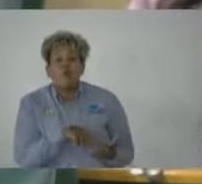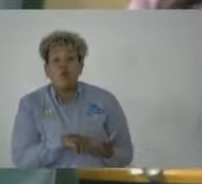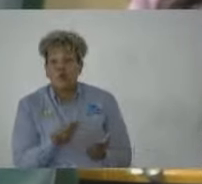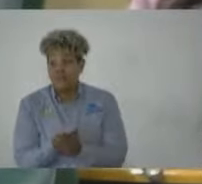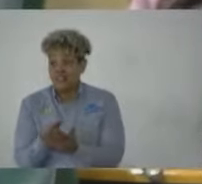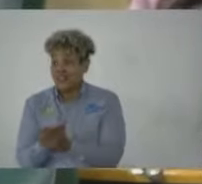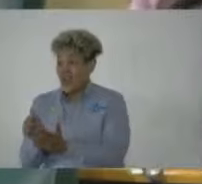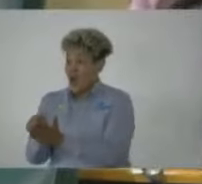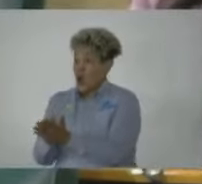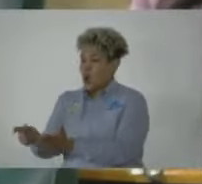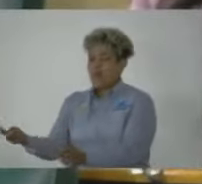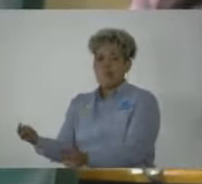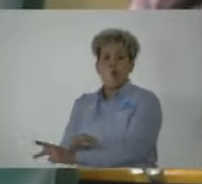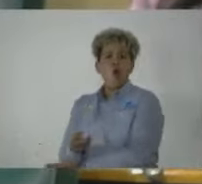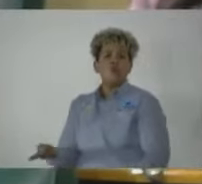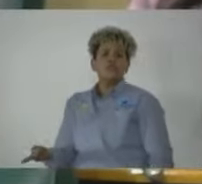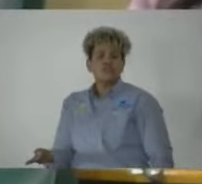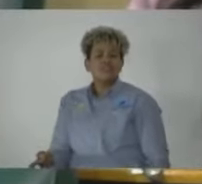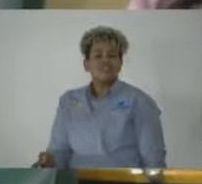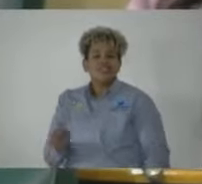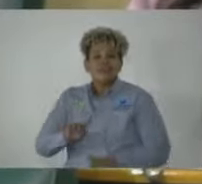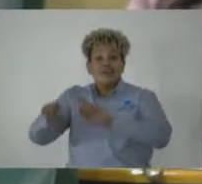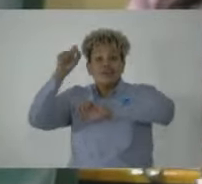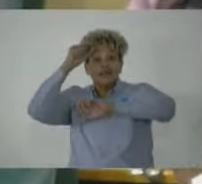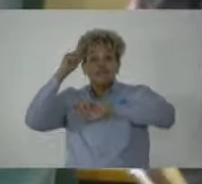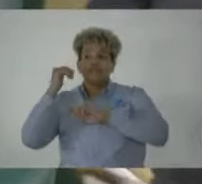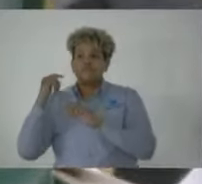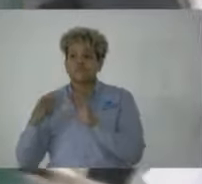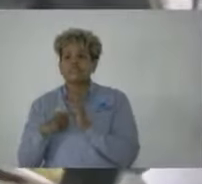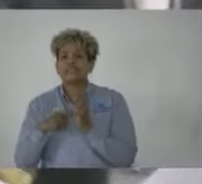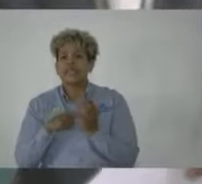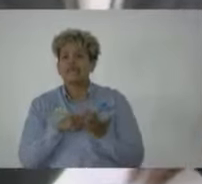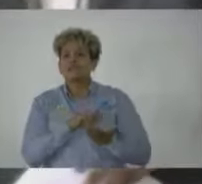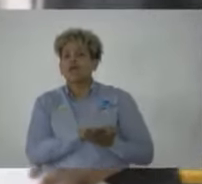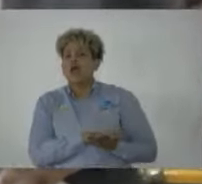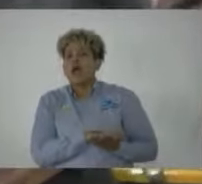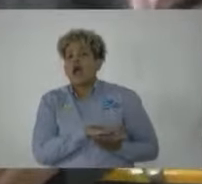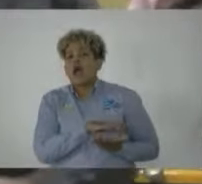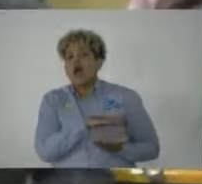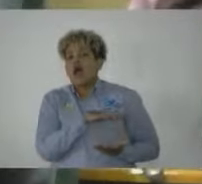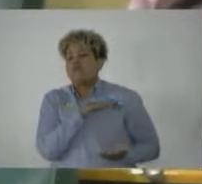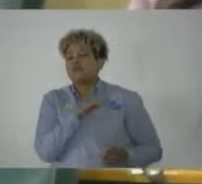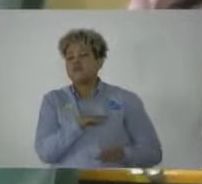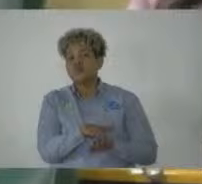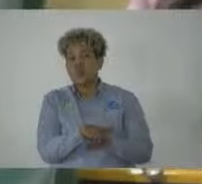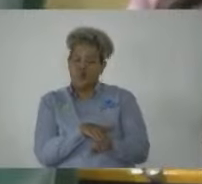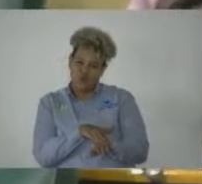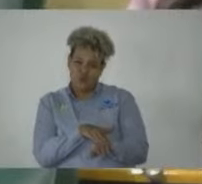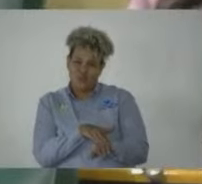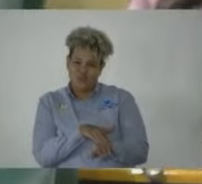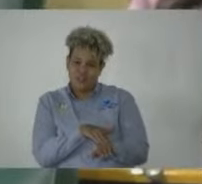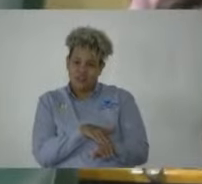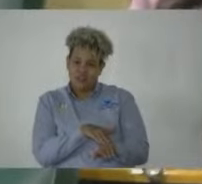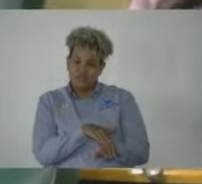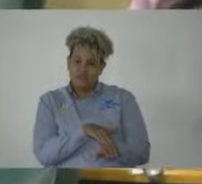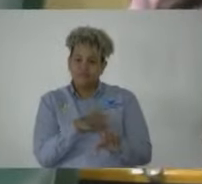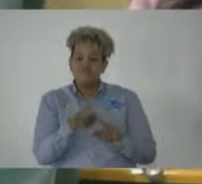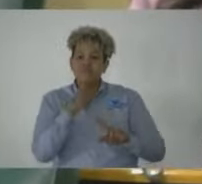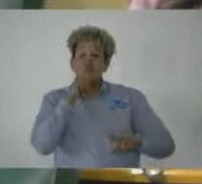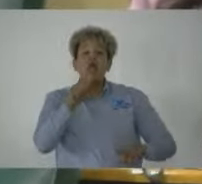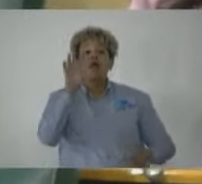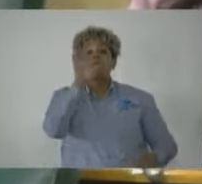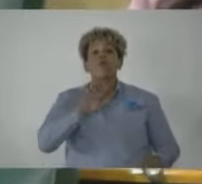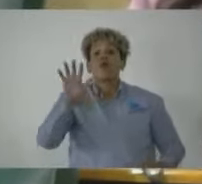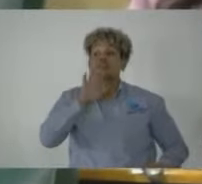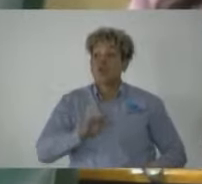worsened. Yeah? But the pace of debt accumulation slowed considerably. From an